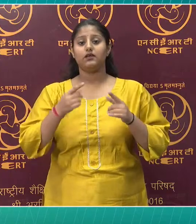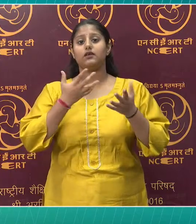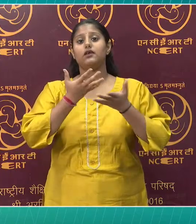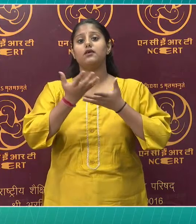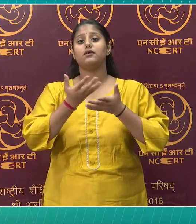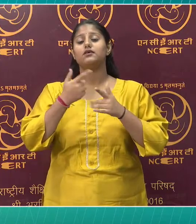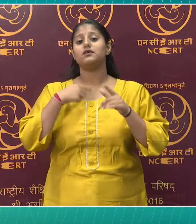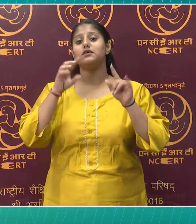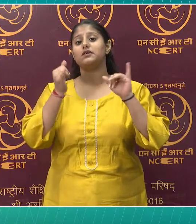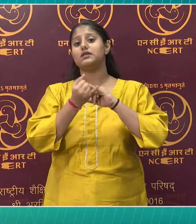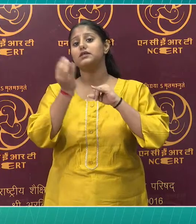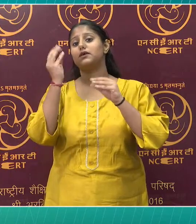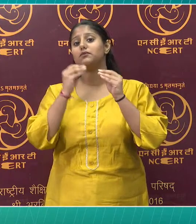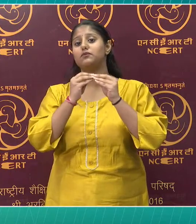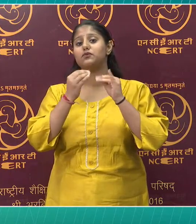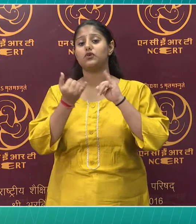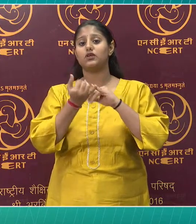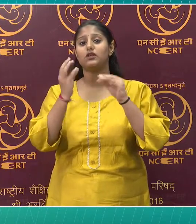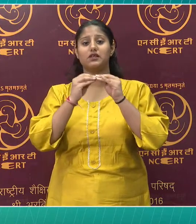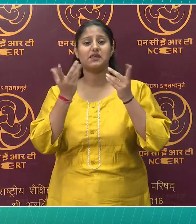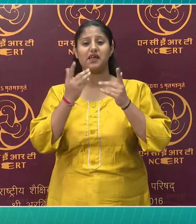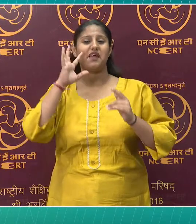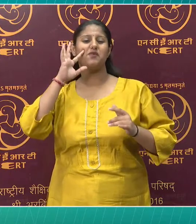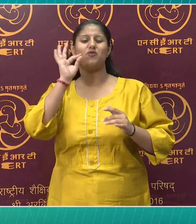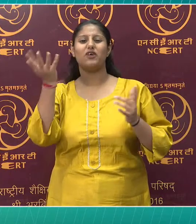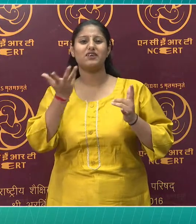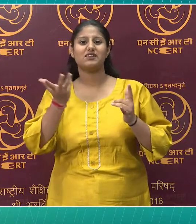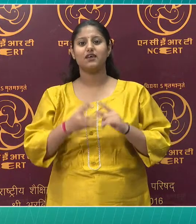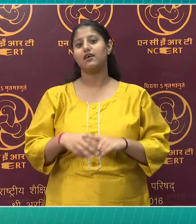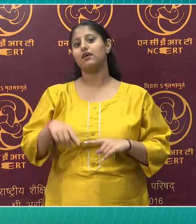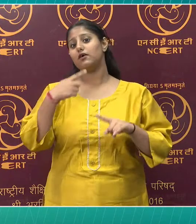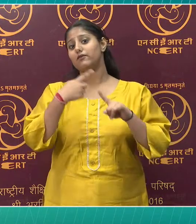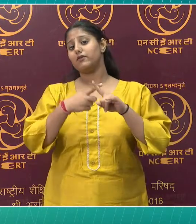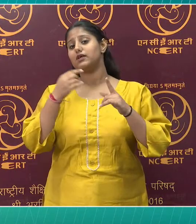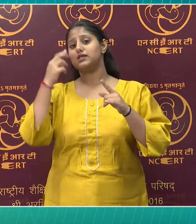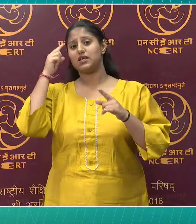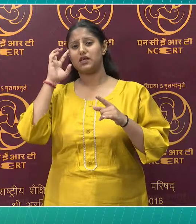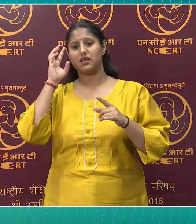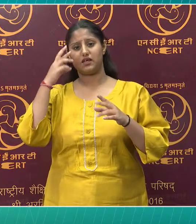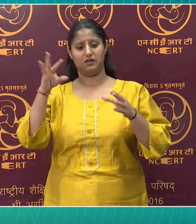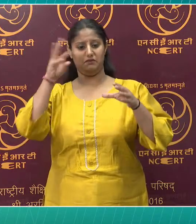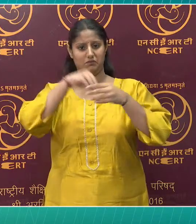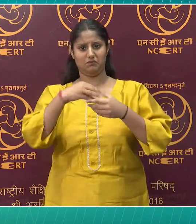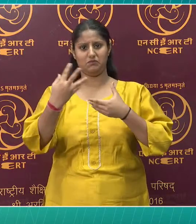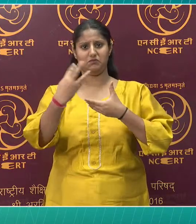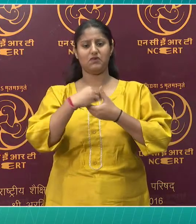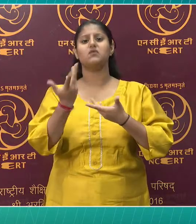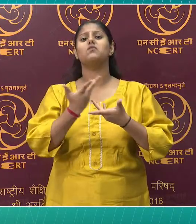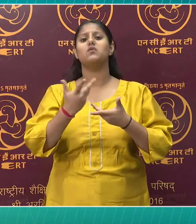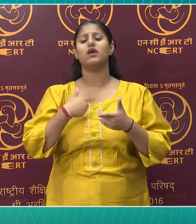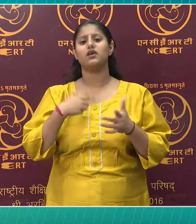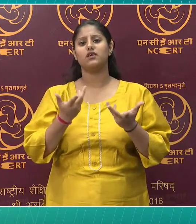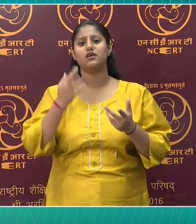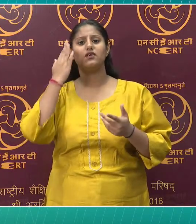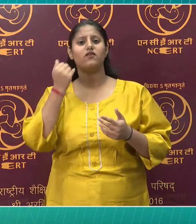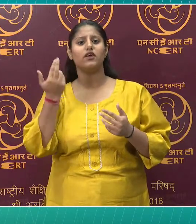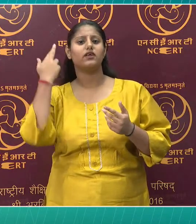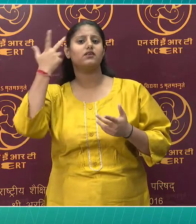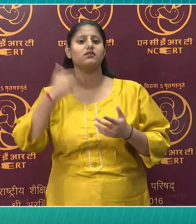discussing this subject itself. What's the importance of this subject and why has it been included? Vocational